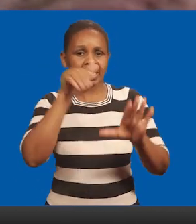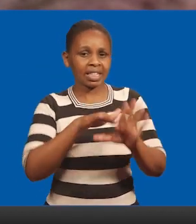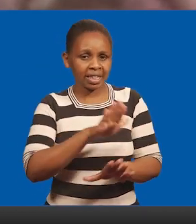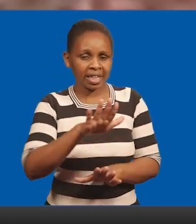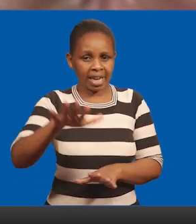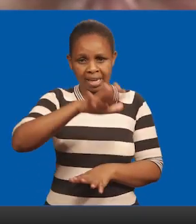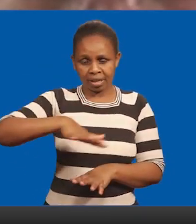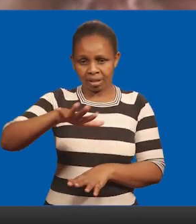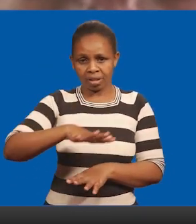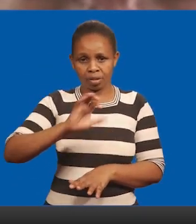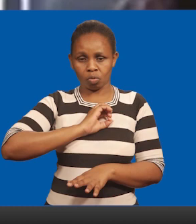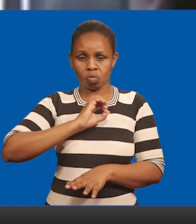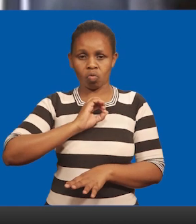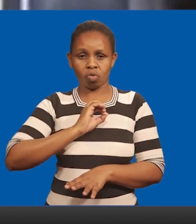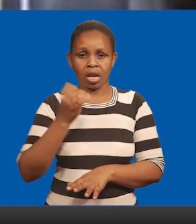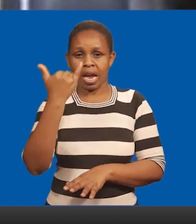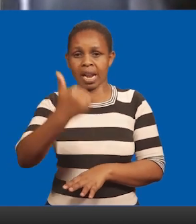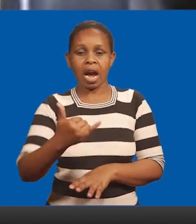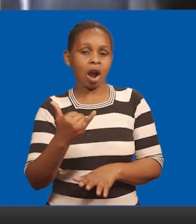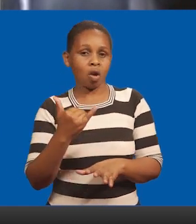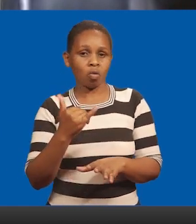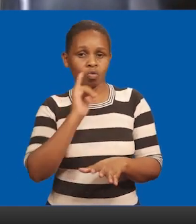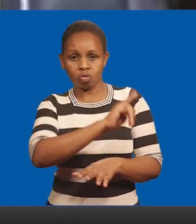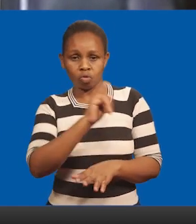to their respect encouragement regions TV